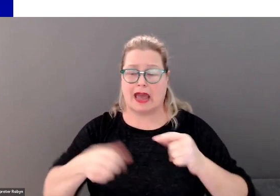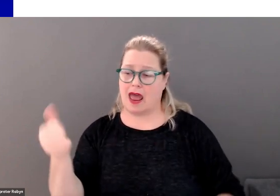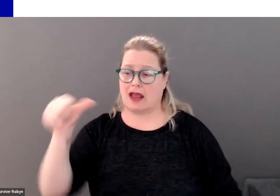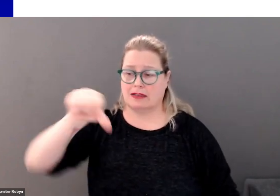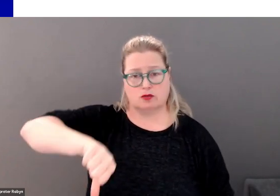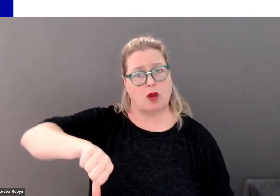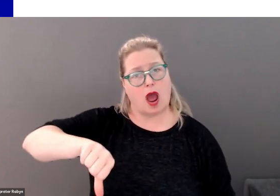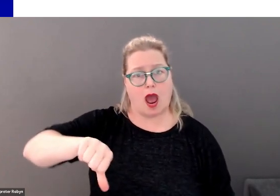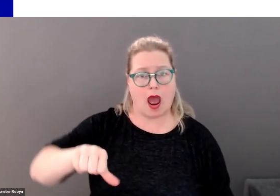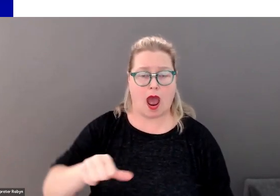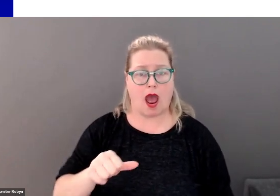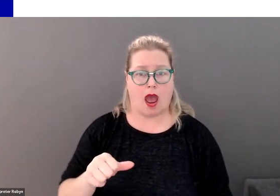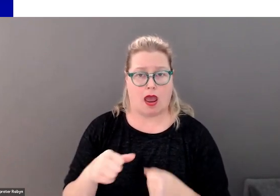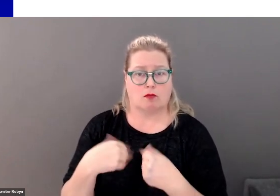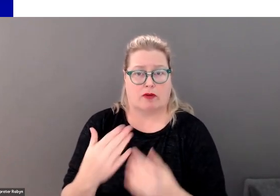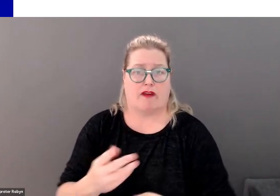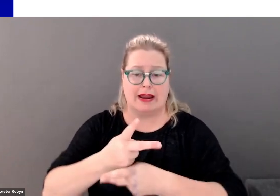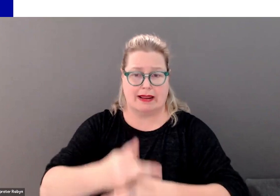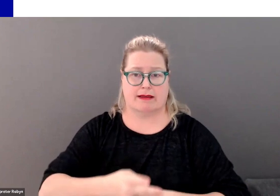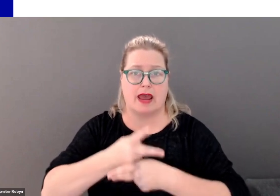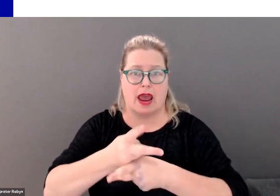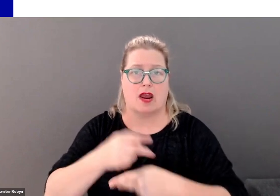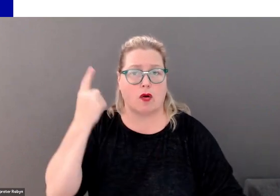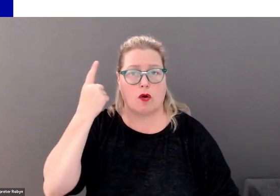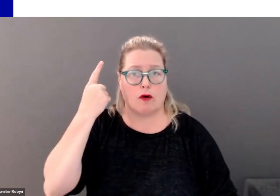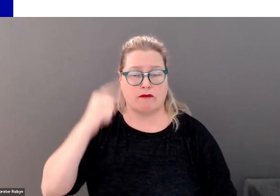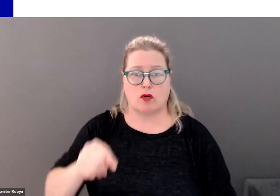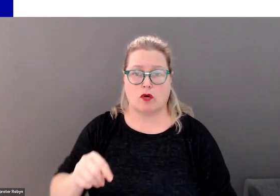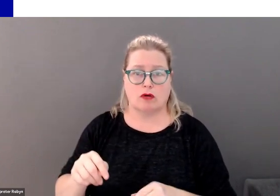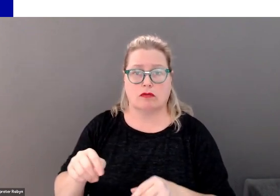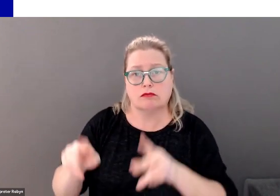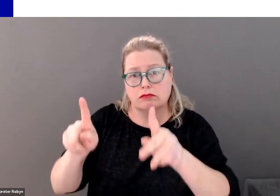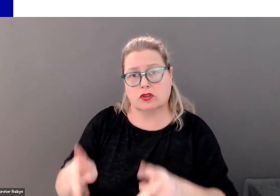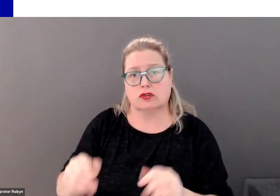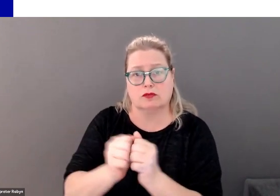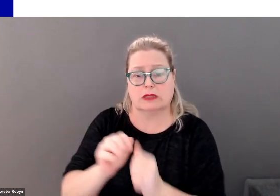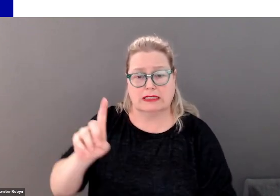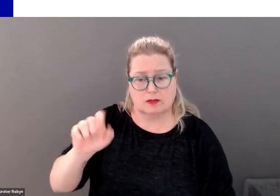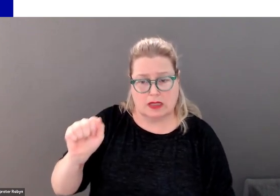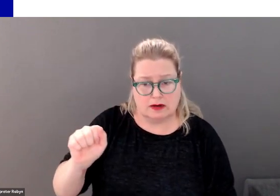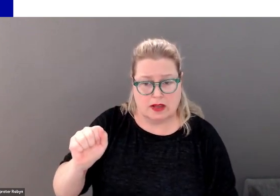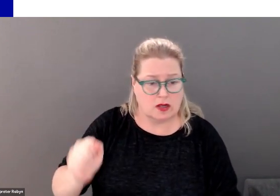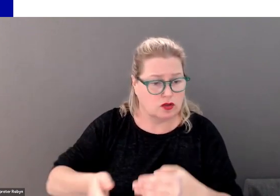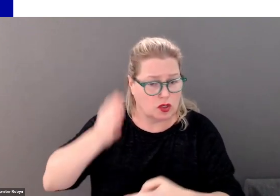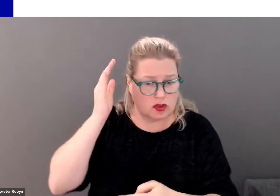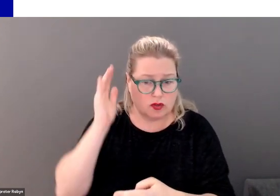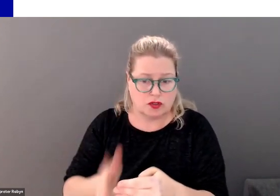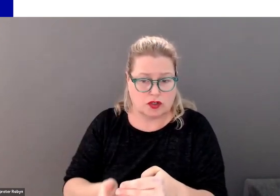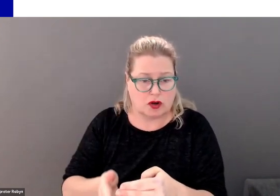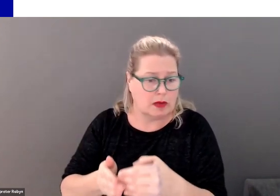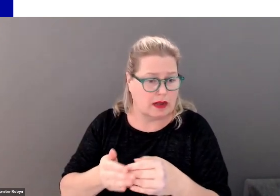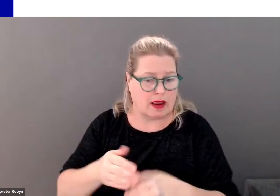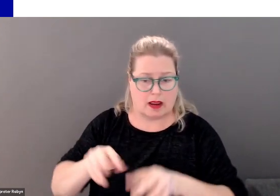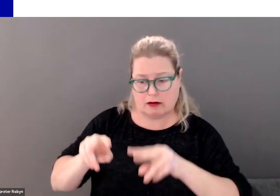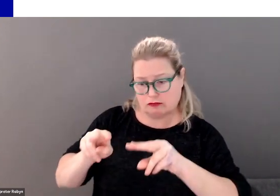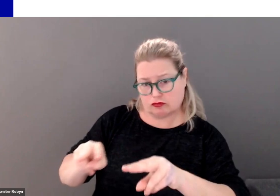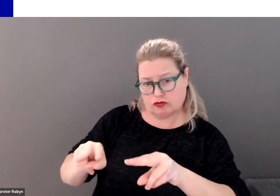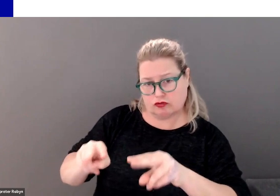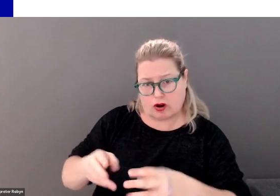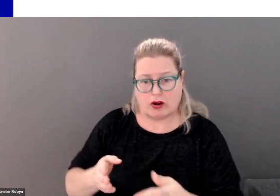disabilities custody, control of, or visitation of a child, or terminate parental rights or legal guardianships of a qualified person with a